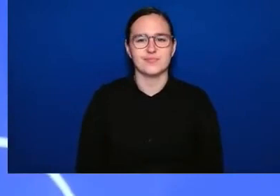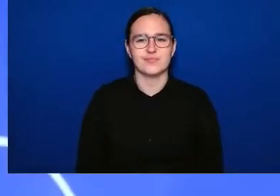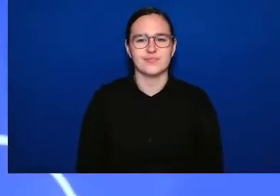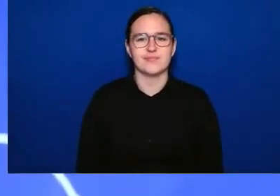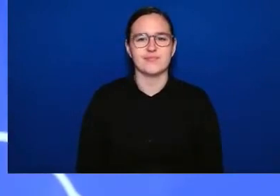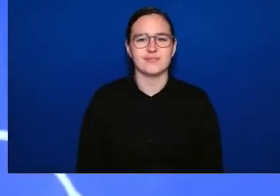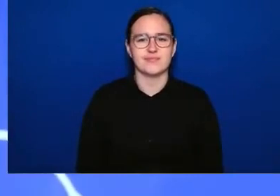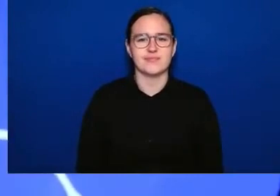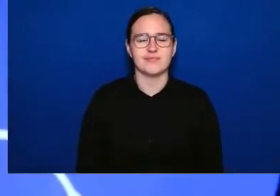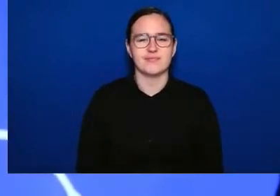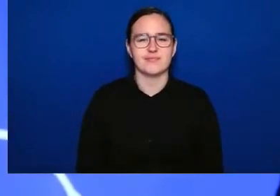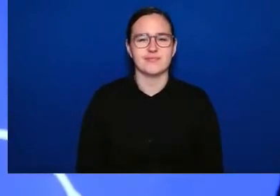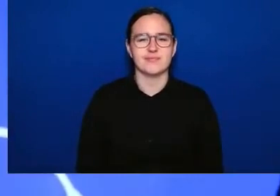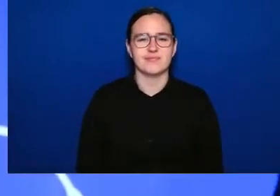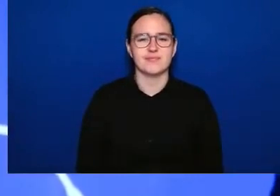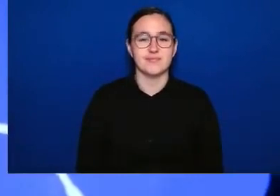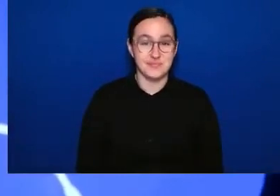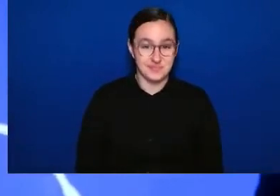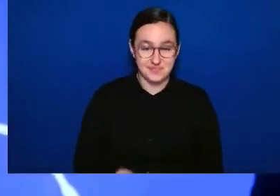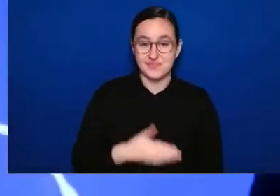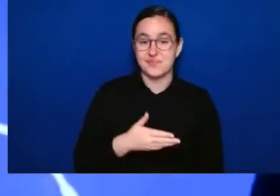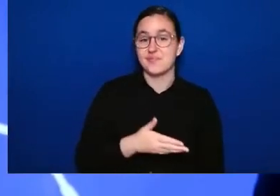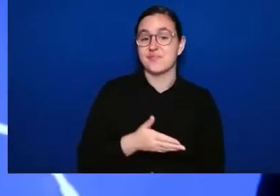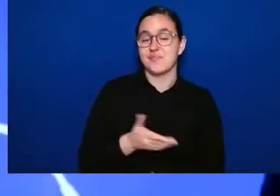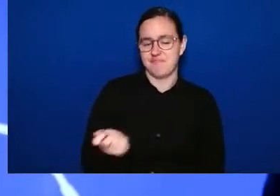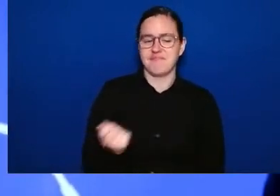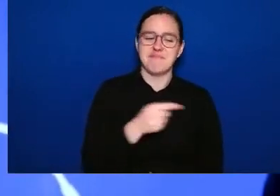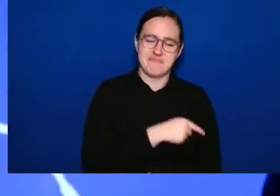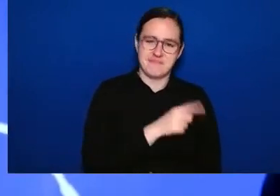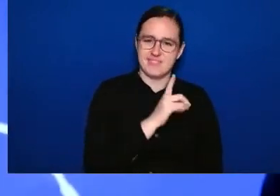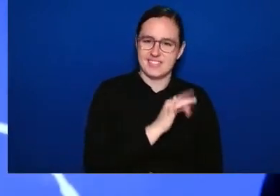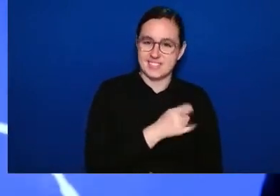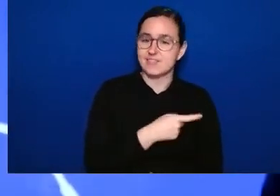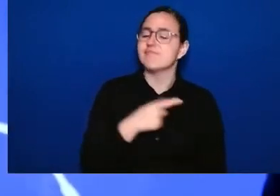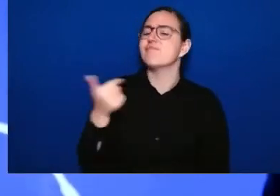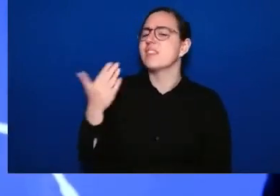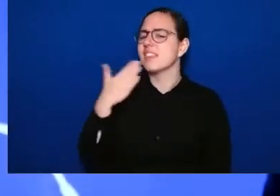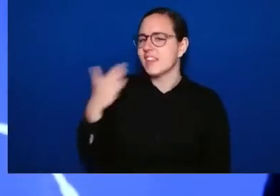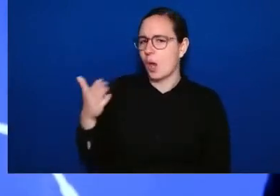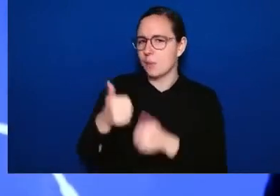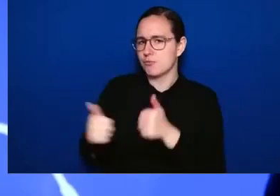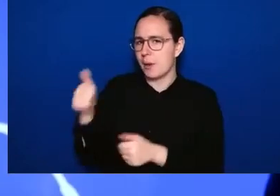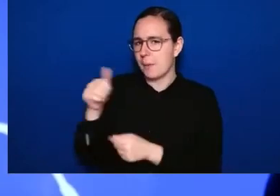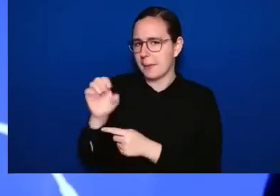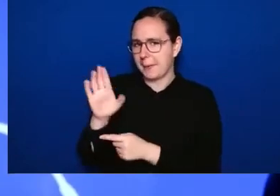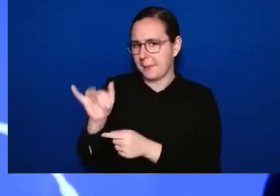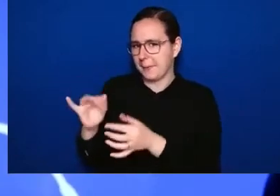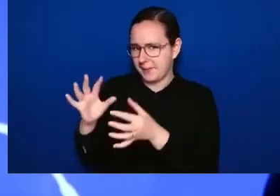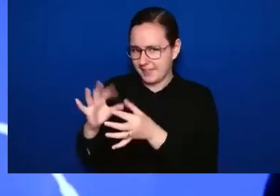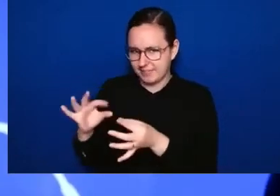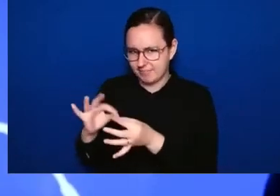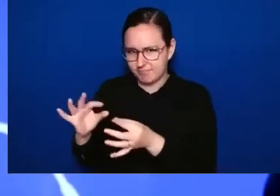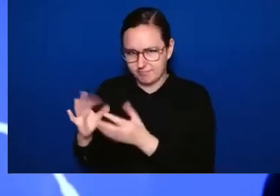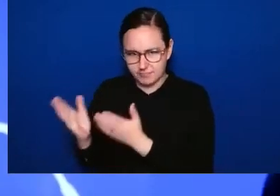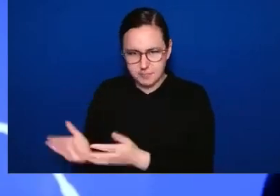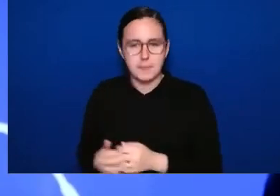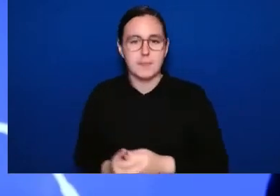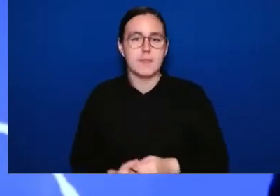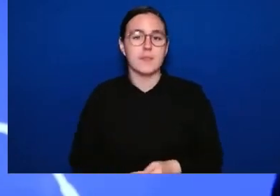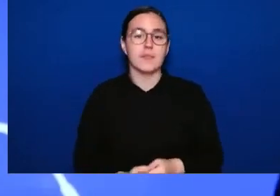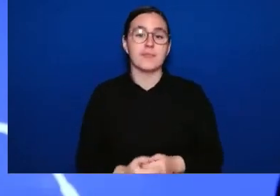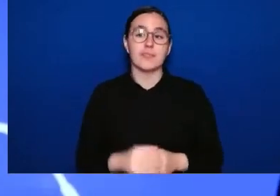Thank you very much, Premier Eby. The steps we are taking to removing barriers for more internationally educated doctors to join BC's